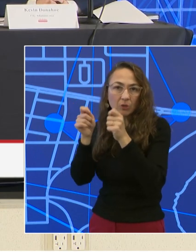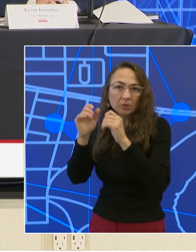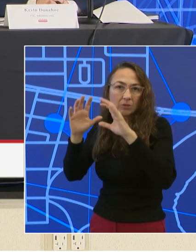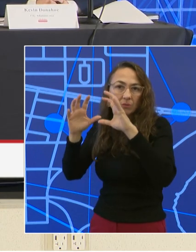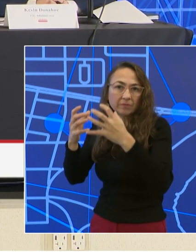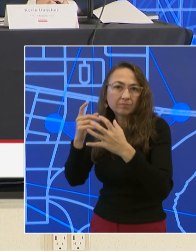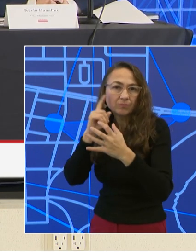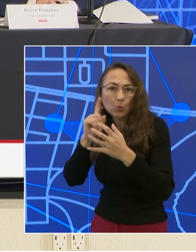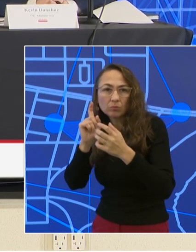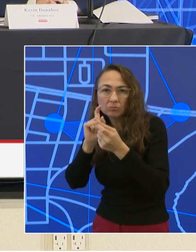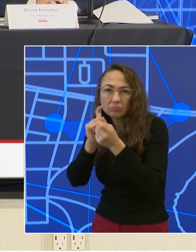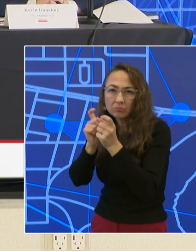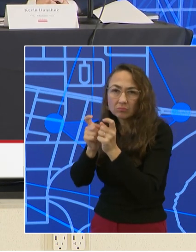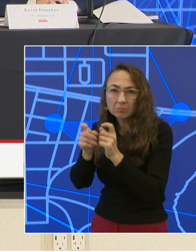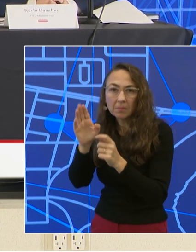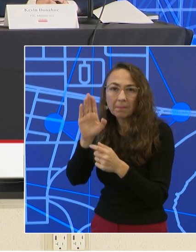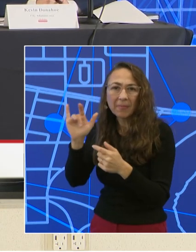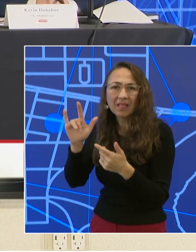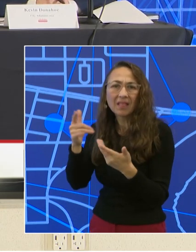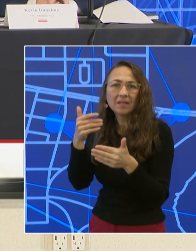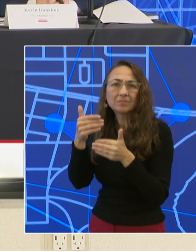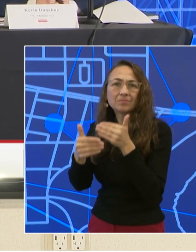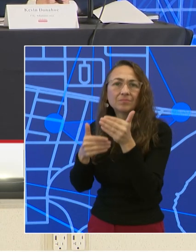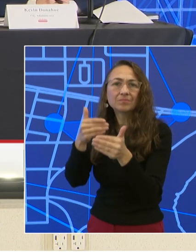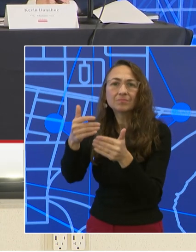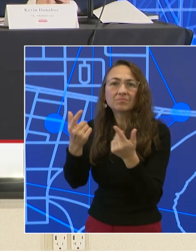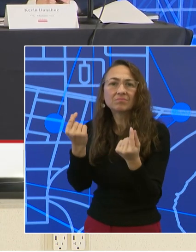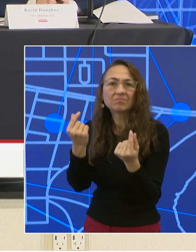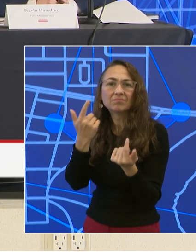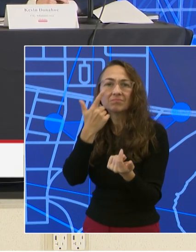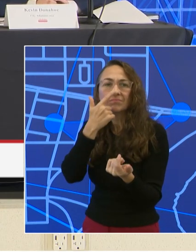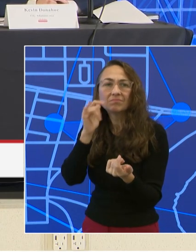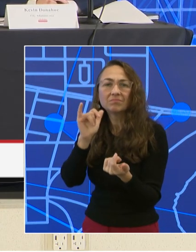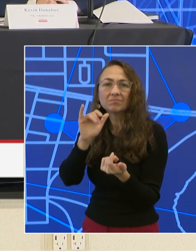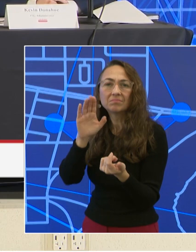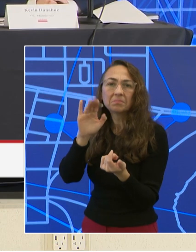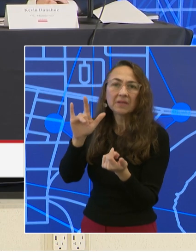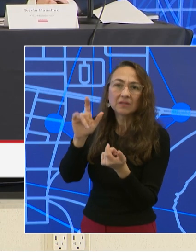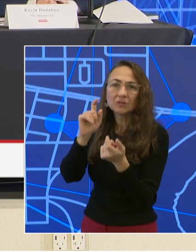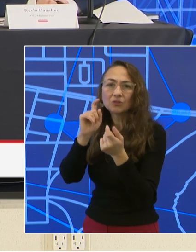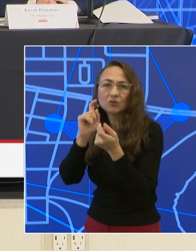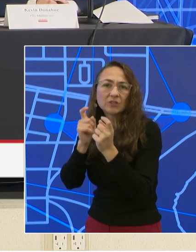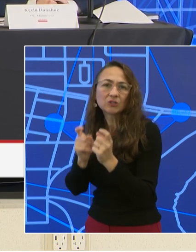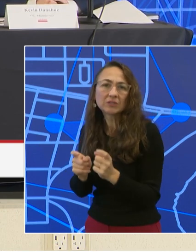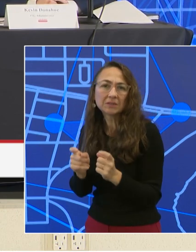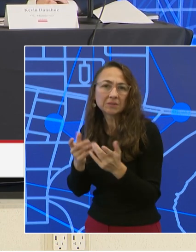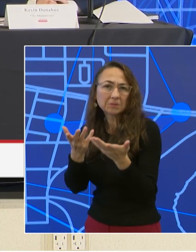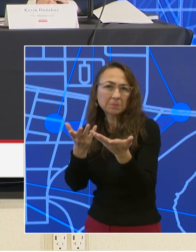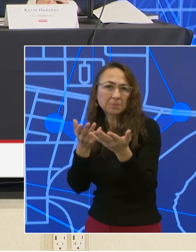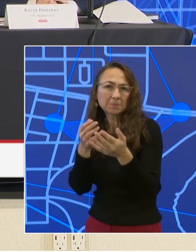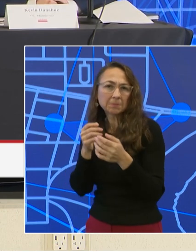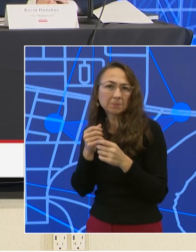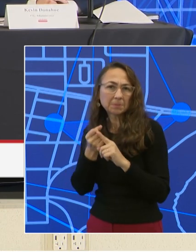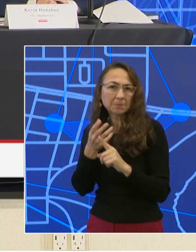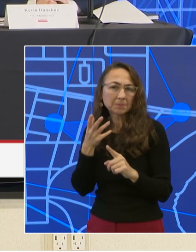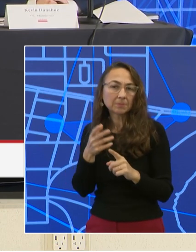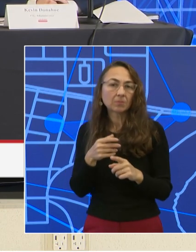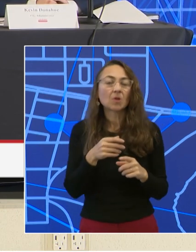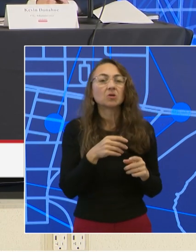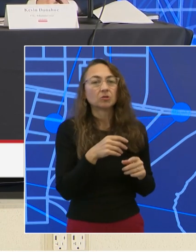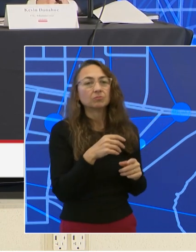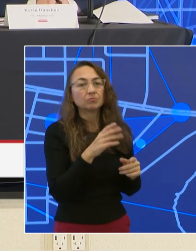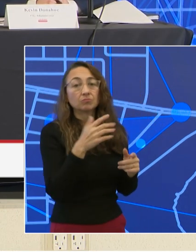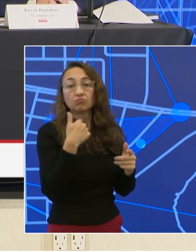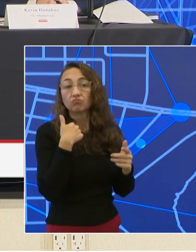about. What progress has been made? Have there been changes made to the bill? What discussions have you had with the council about that? We are open to